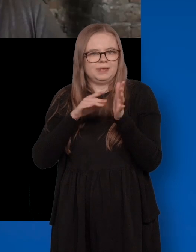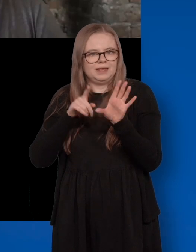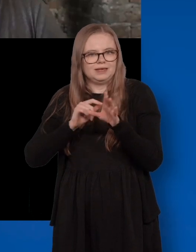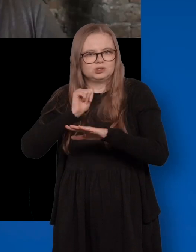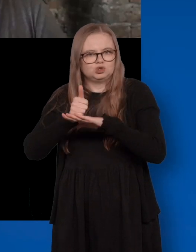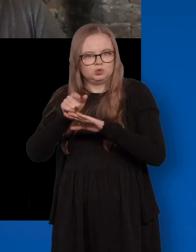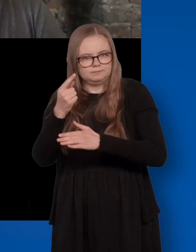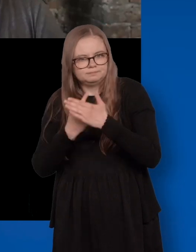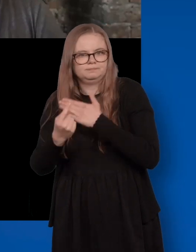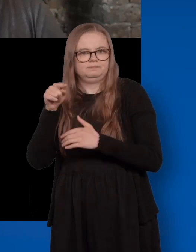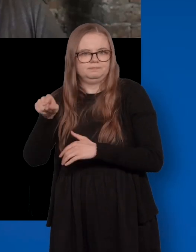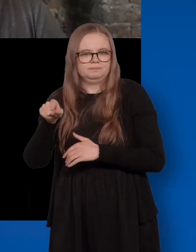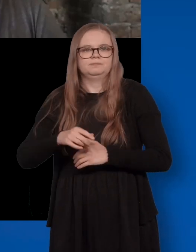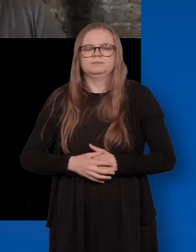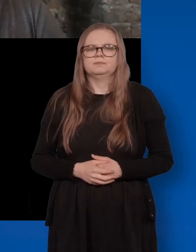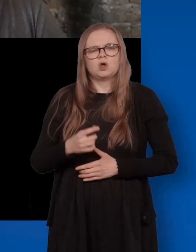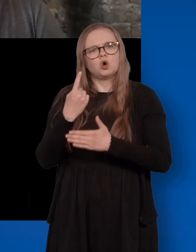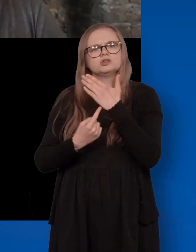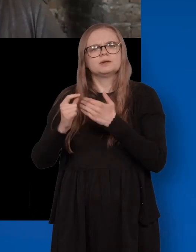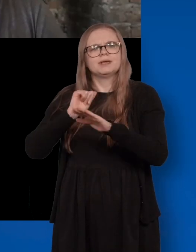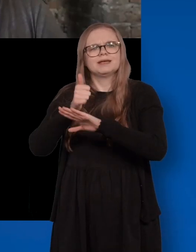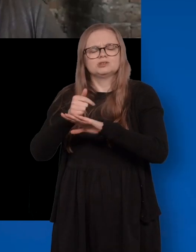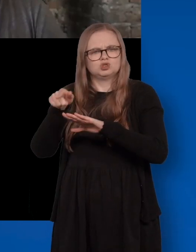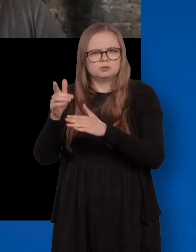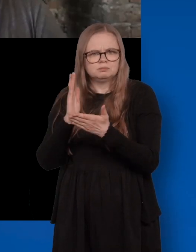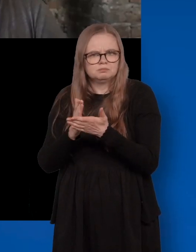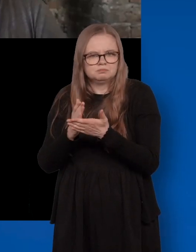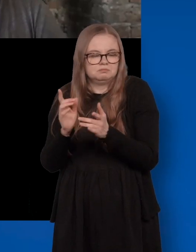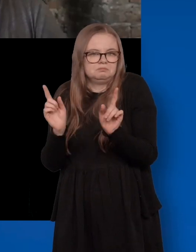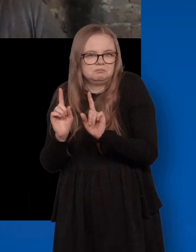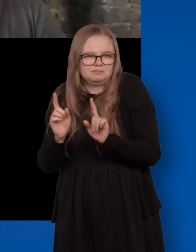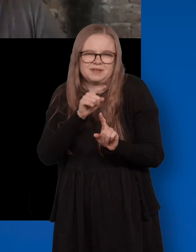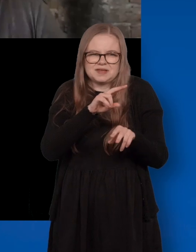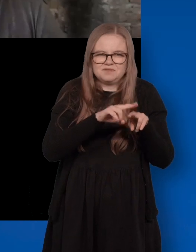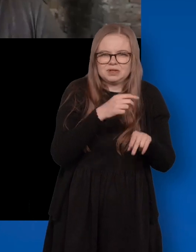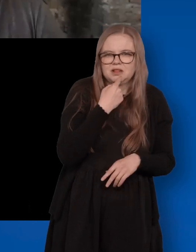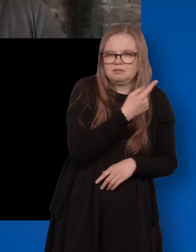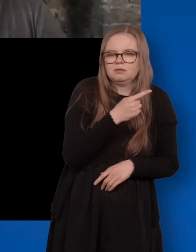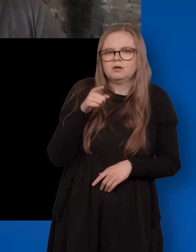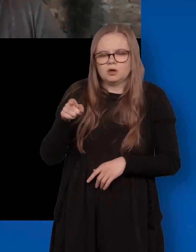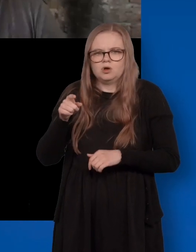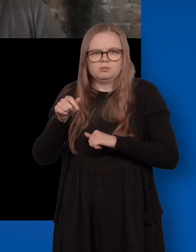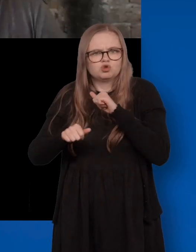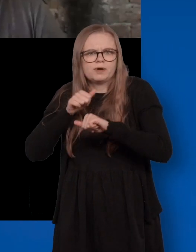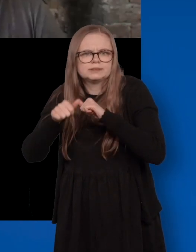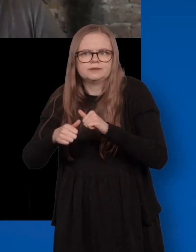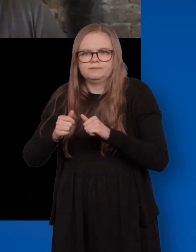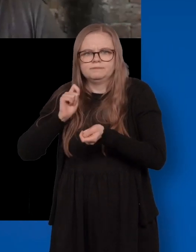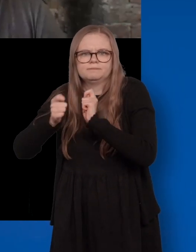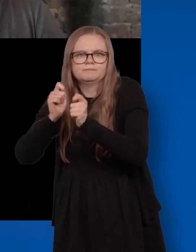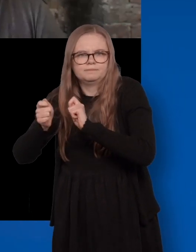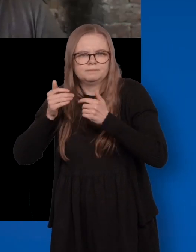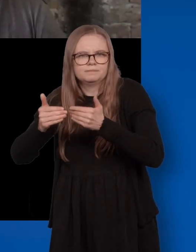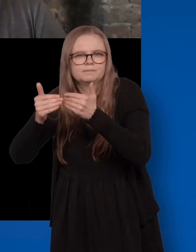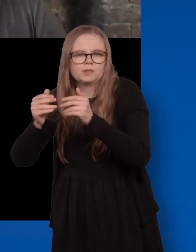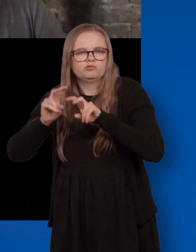Institute. So Autonomy Institute as a whole is as Vanilla said, we're a sort of a progressive research institute. We